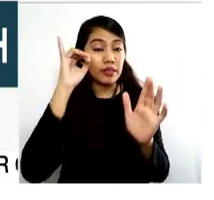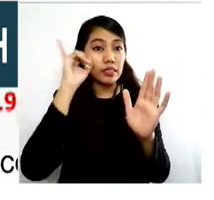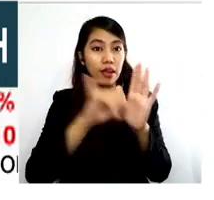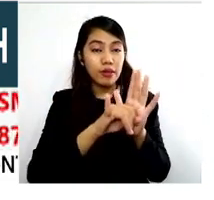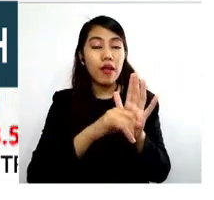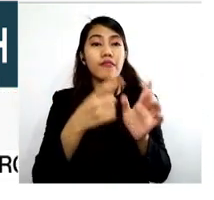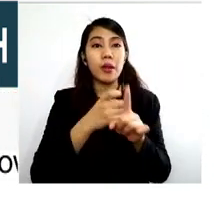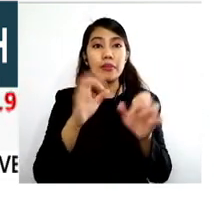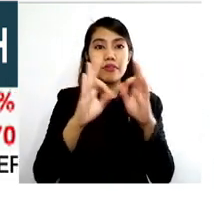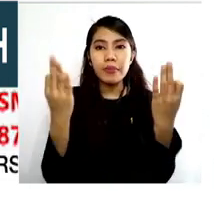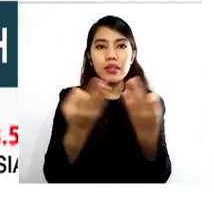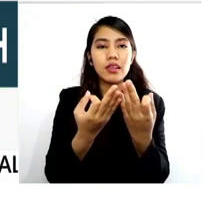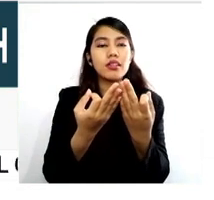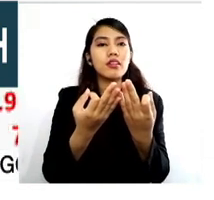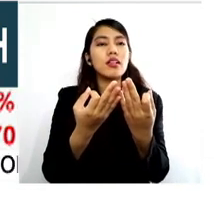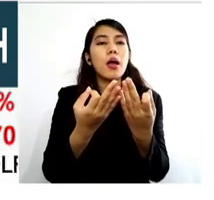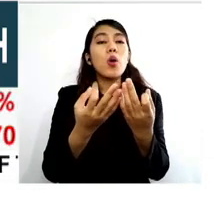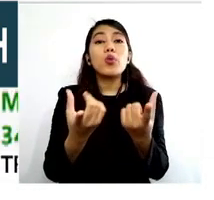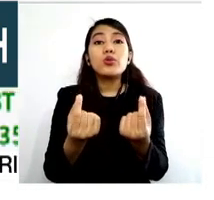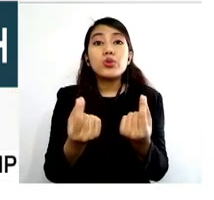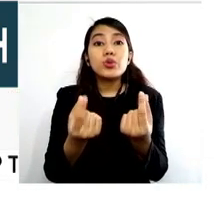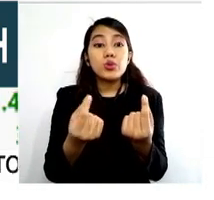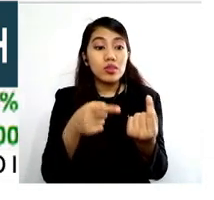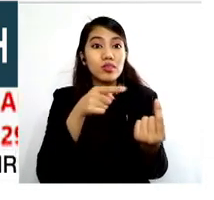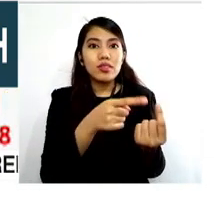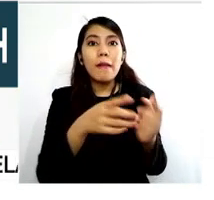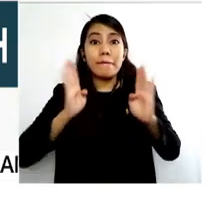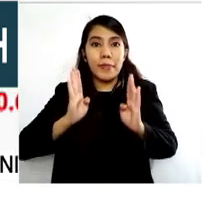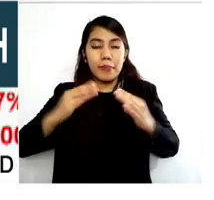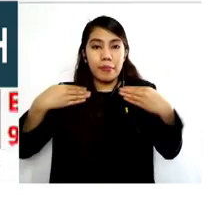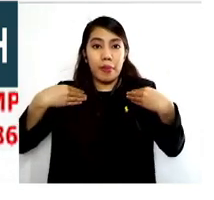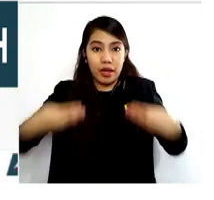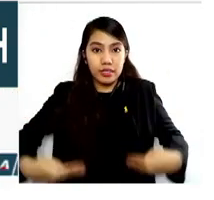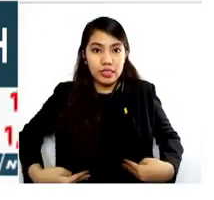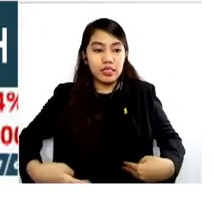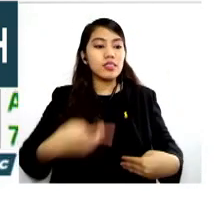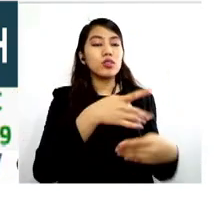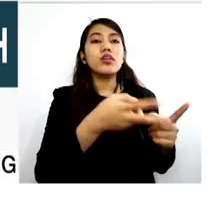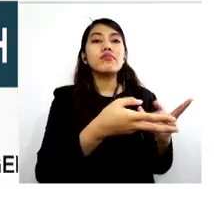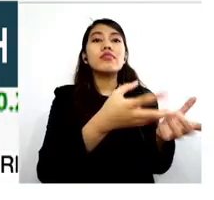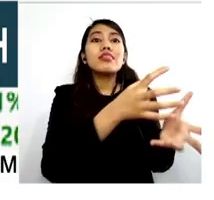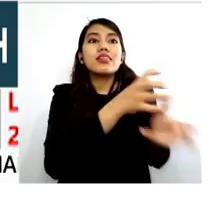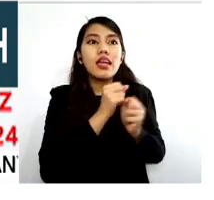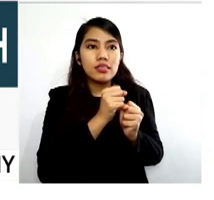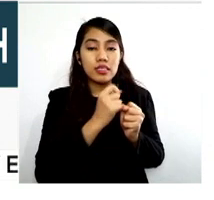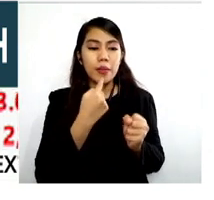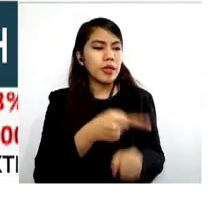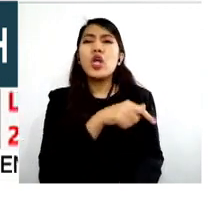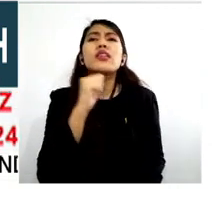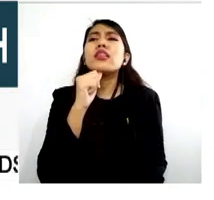they snatched, no, they took the cadaver of Mr. Echanis and said that he was not Mr. Echanis, no.